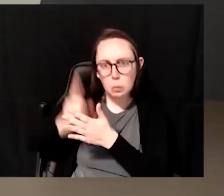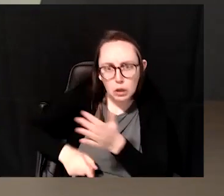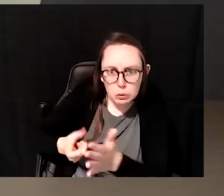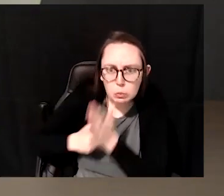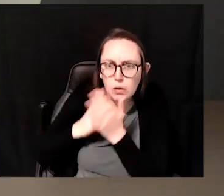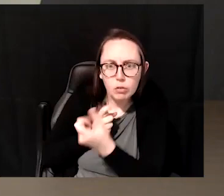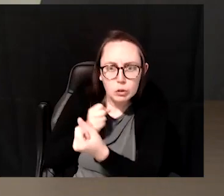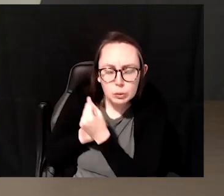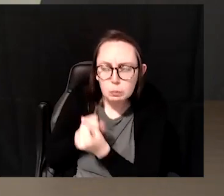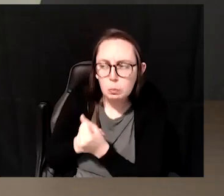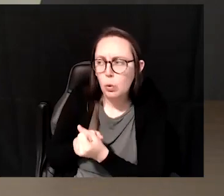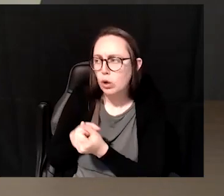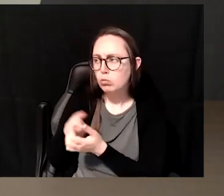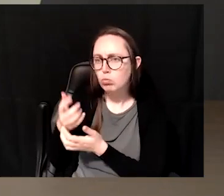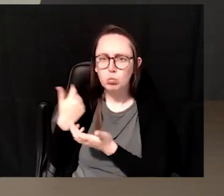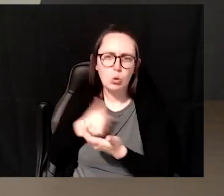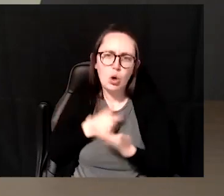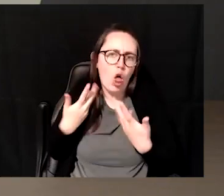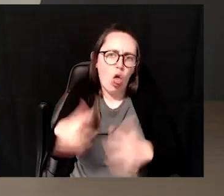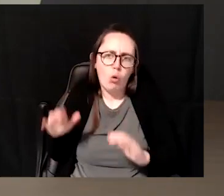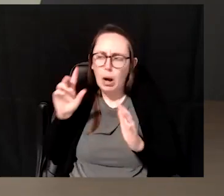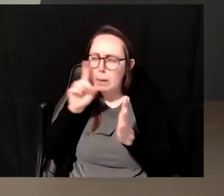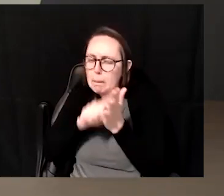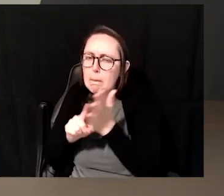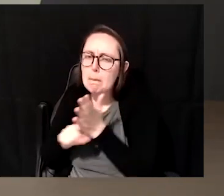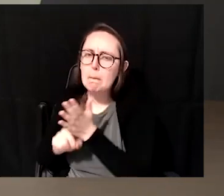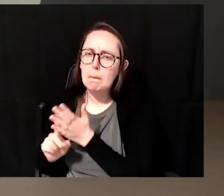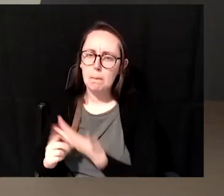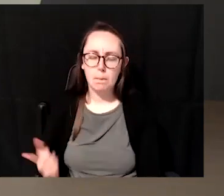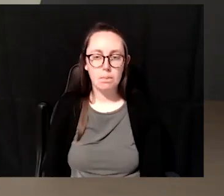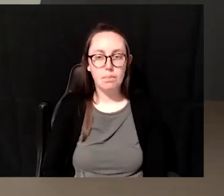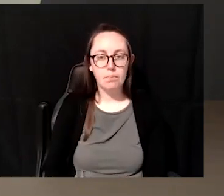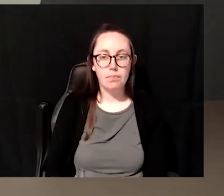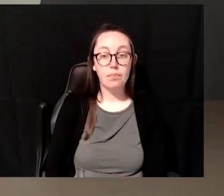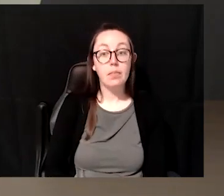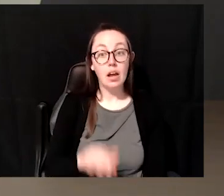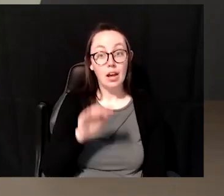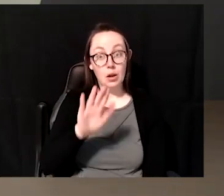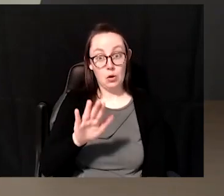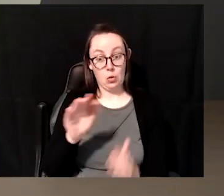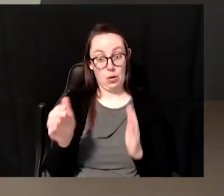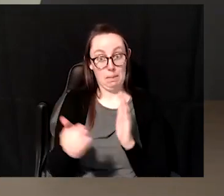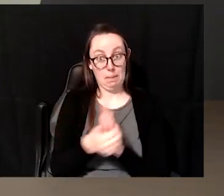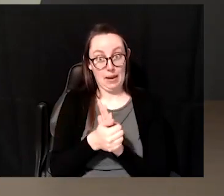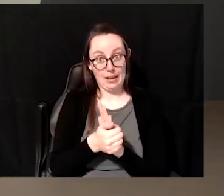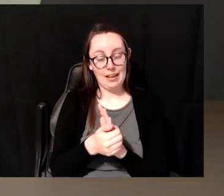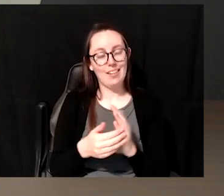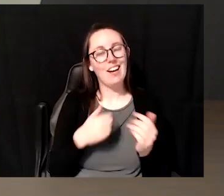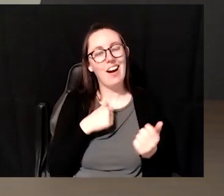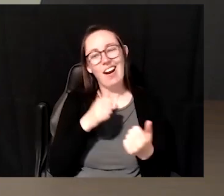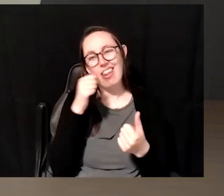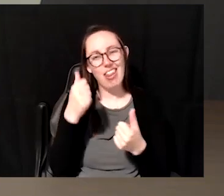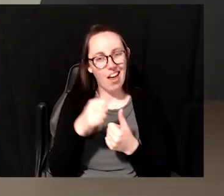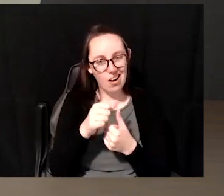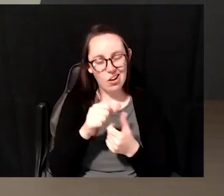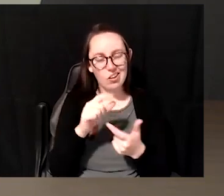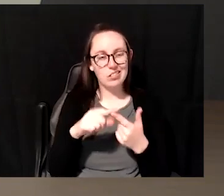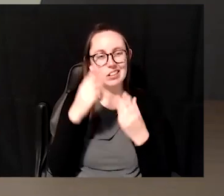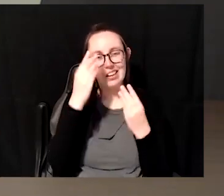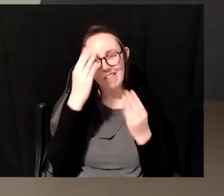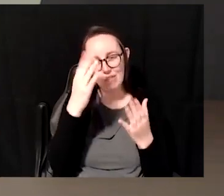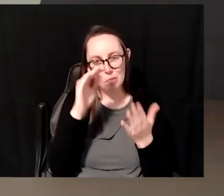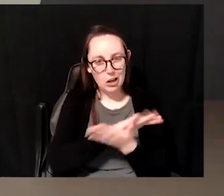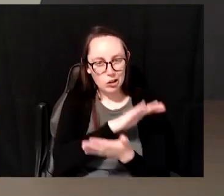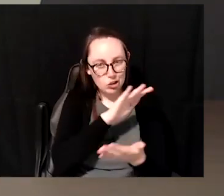um and in your packet was a a letter along with little information sheet from uh Chloe